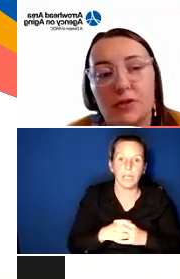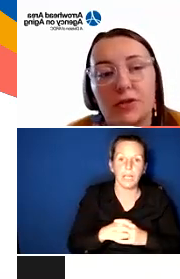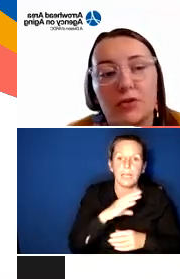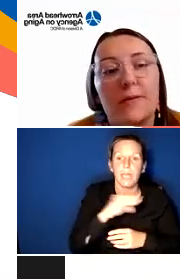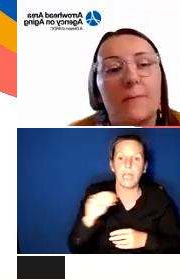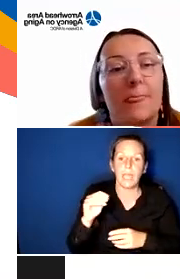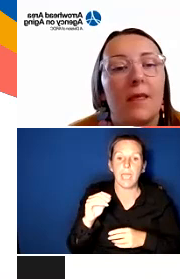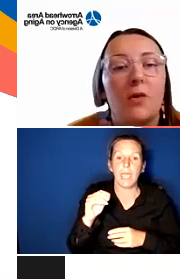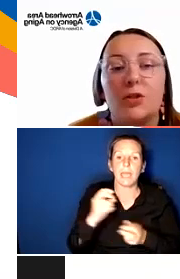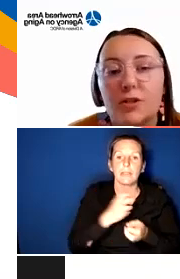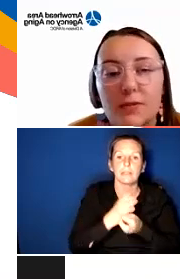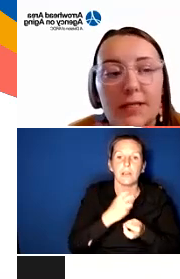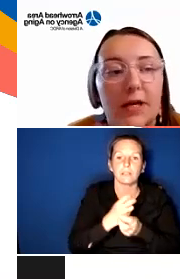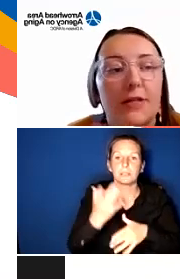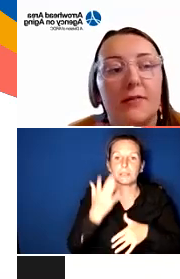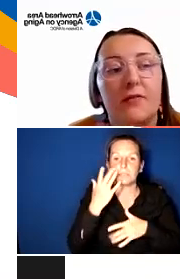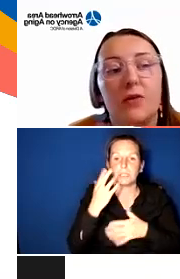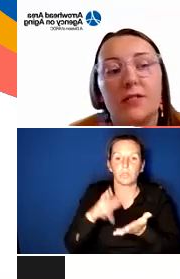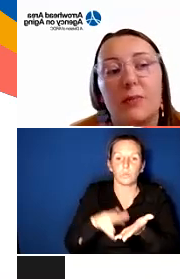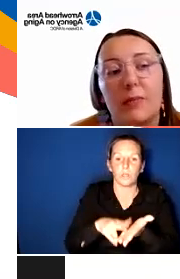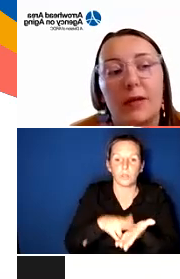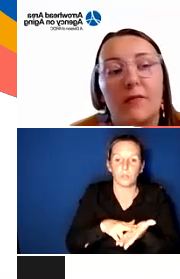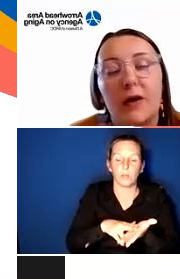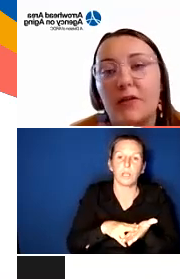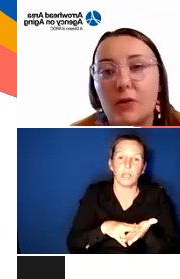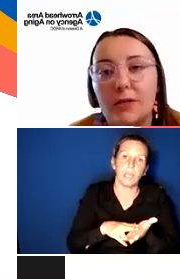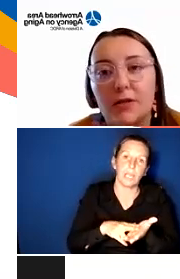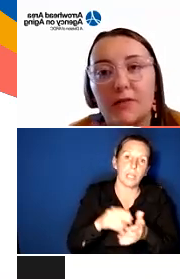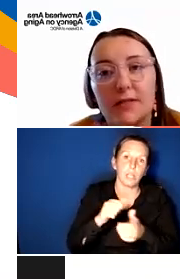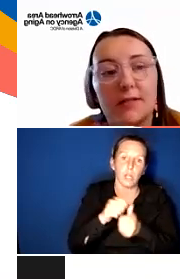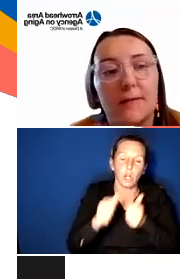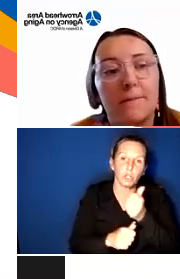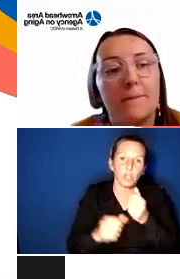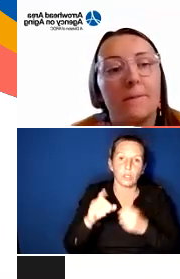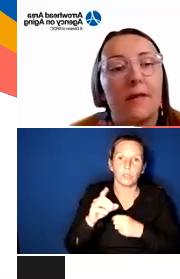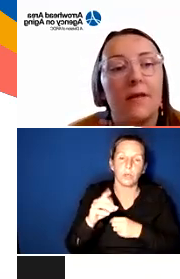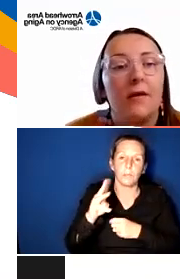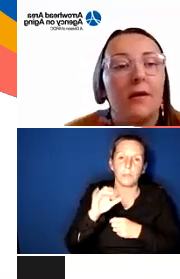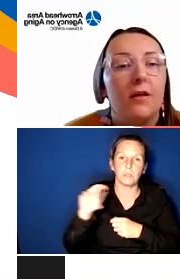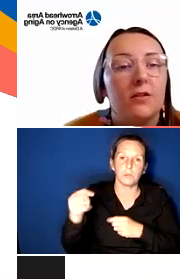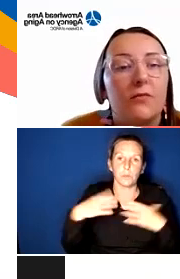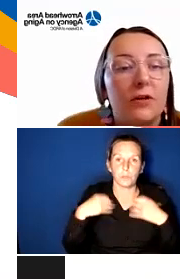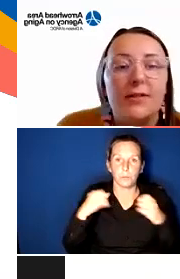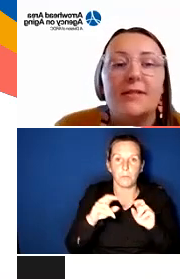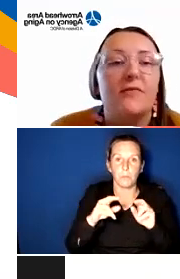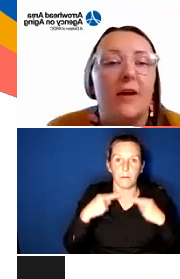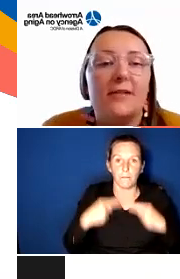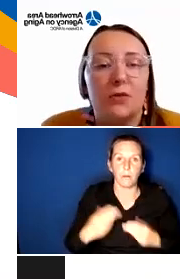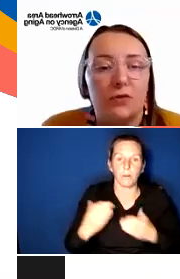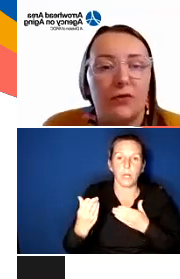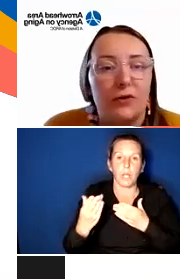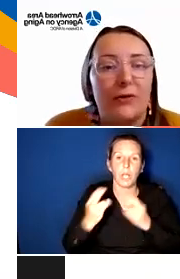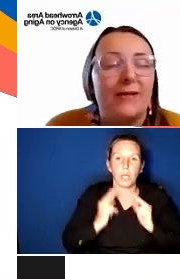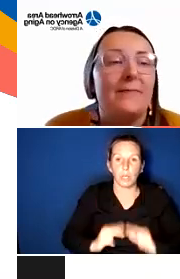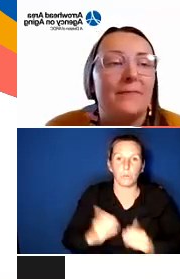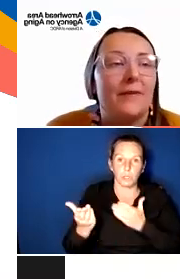Disease Registry, which are subsidiaries of the U.S. Department of Health and Human Services. So first, let's define